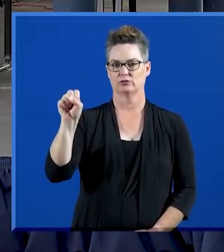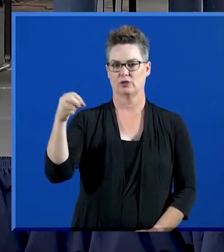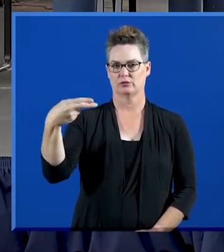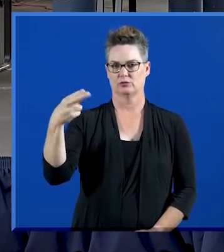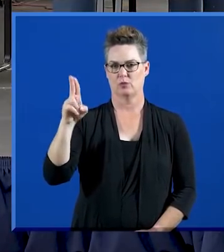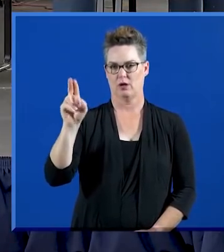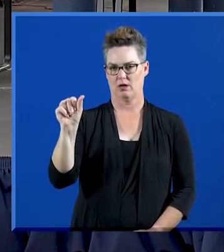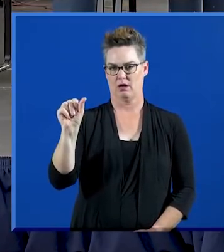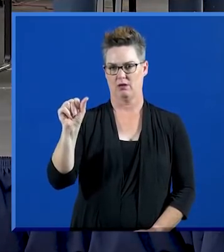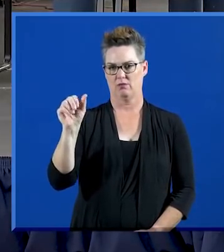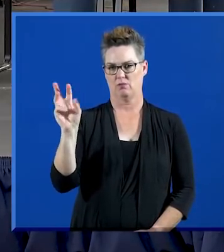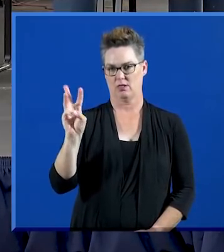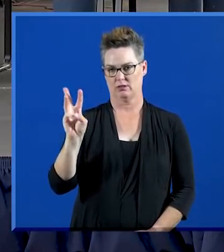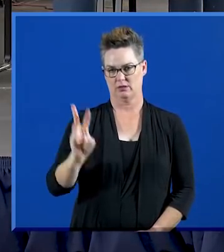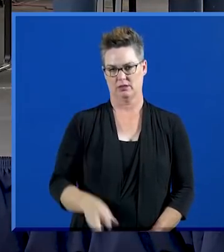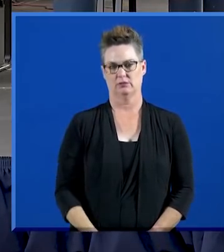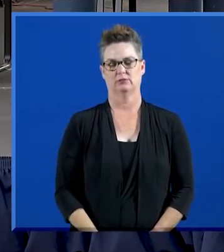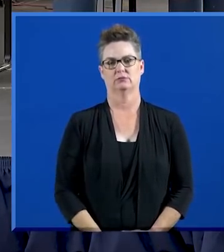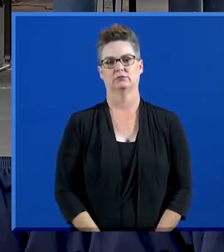Joshua Walentine.